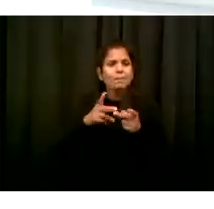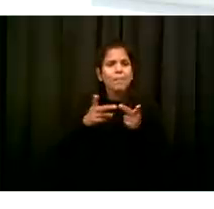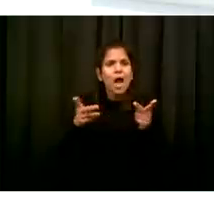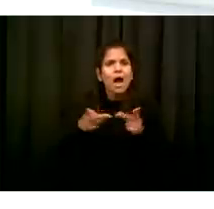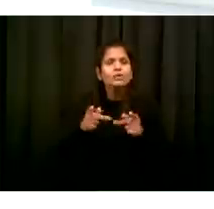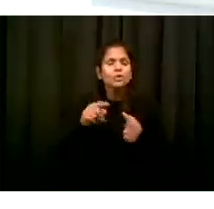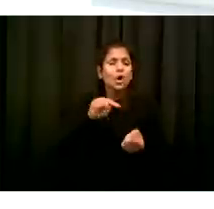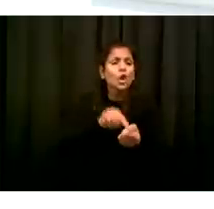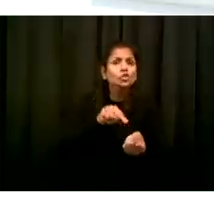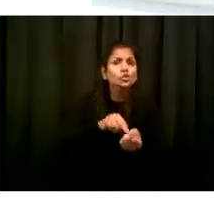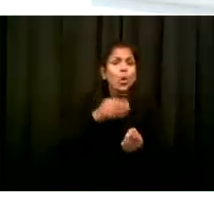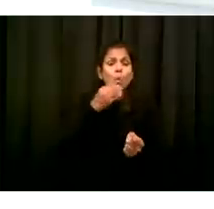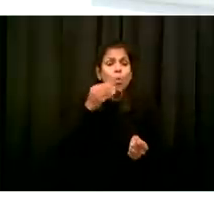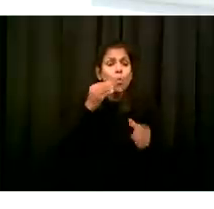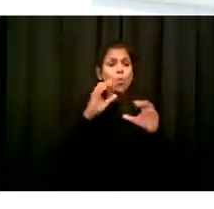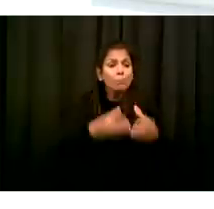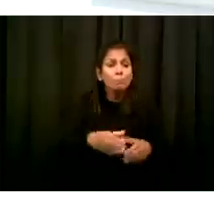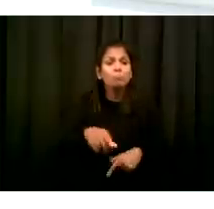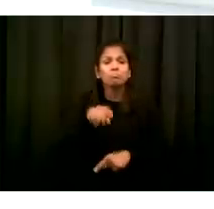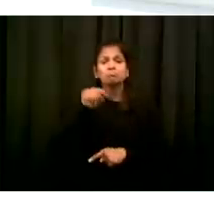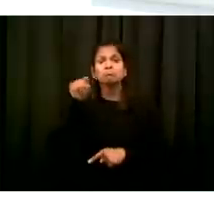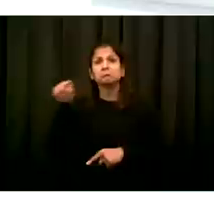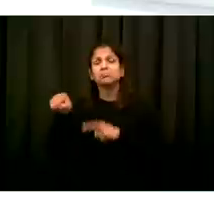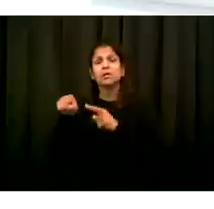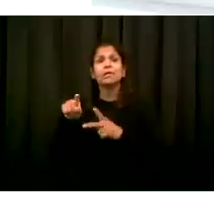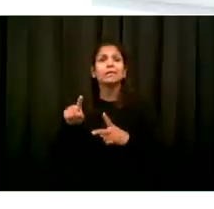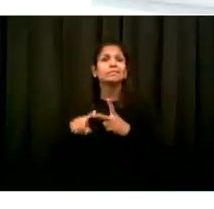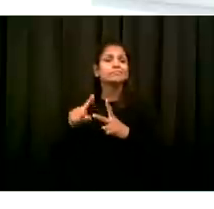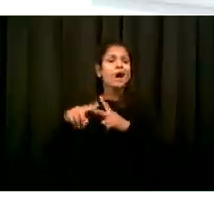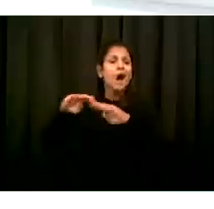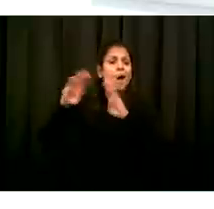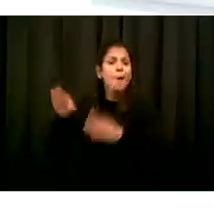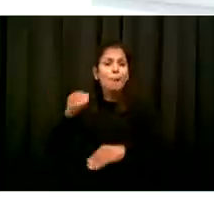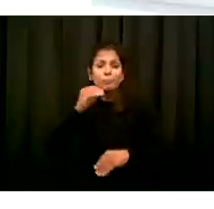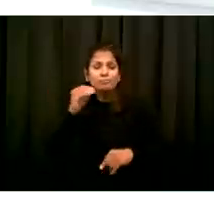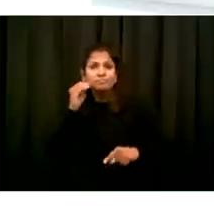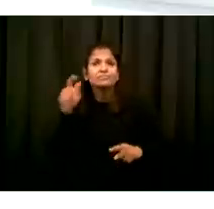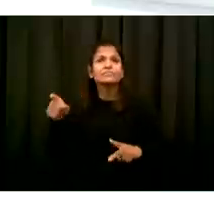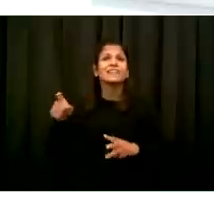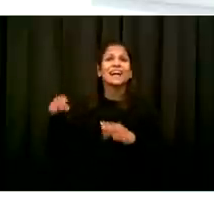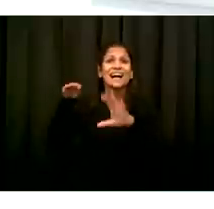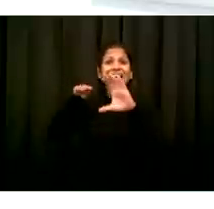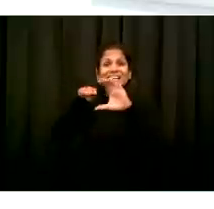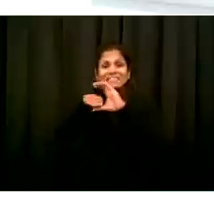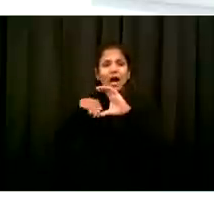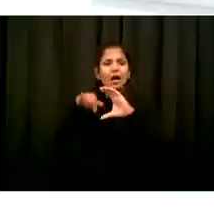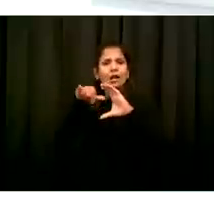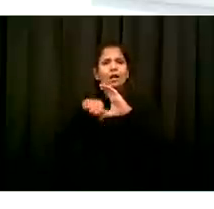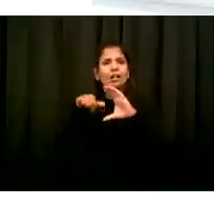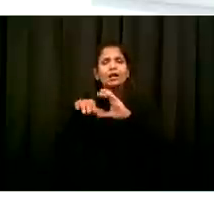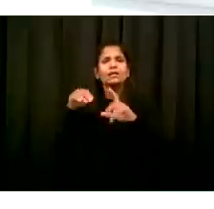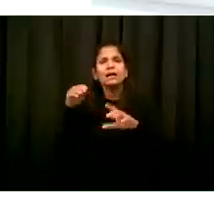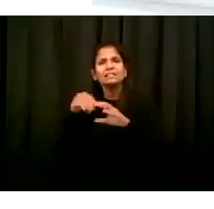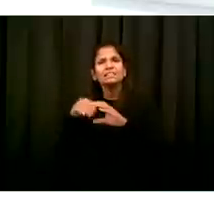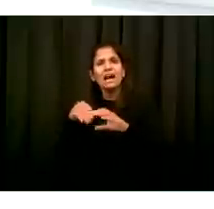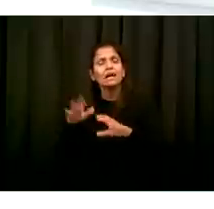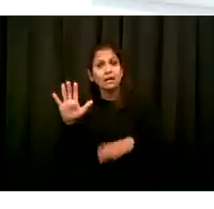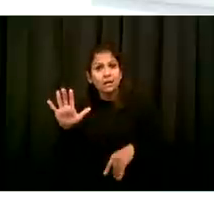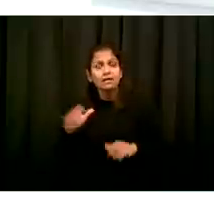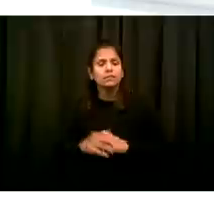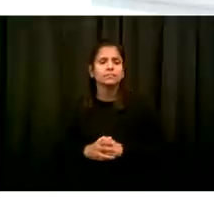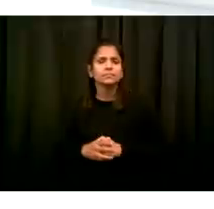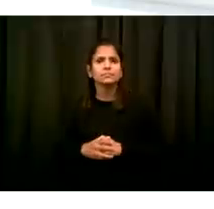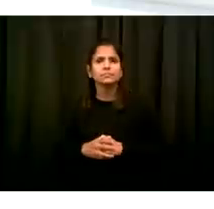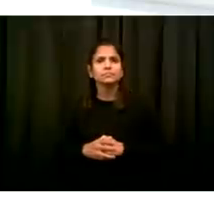activities, particularly things that occur indoors. Those are also places where we can bring to bear additional ways